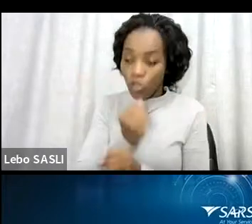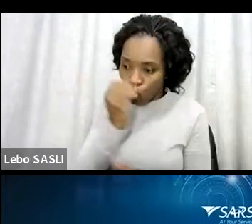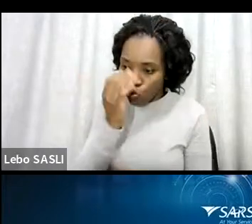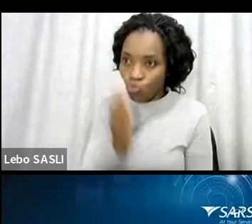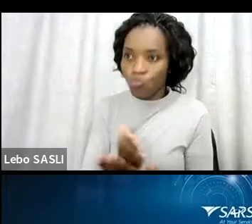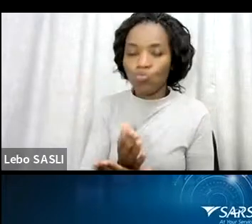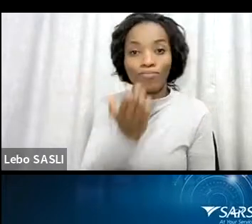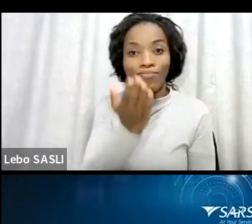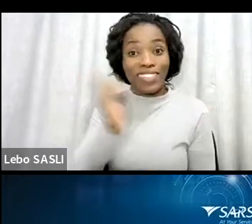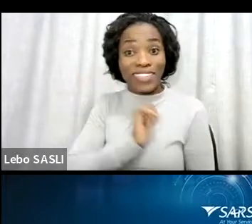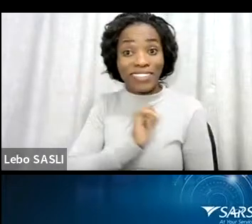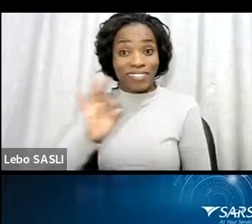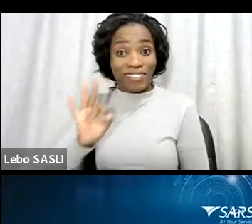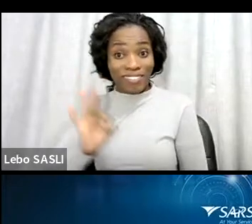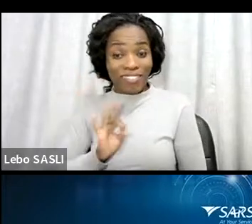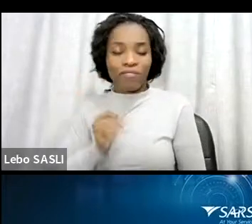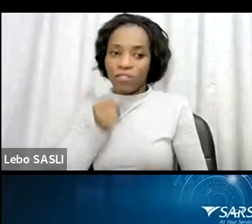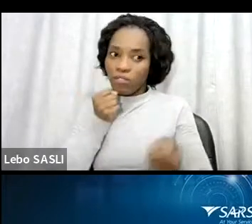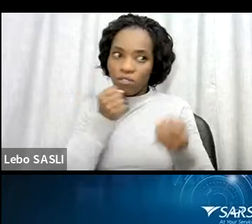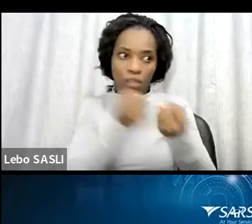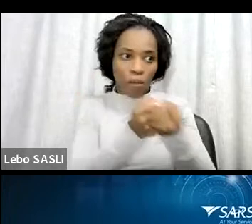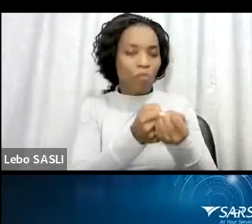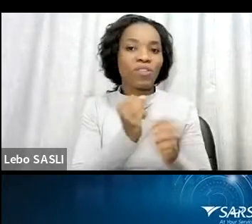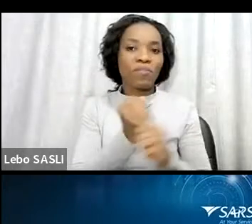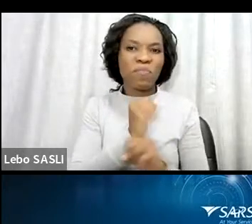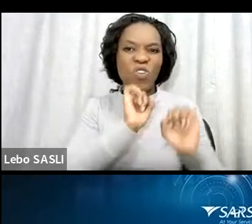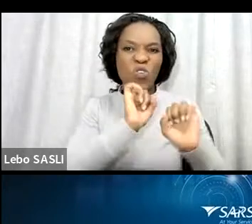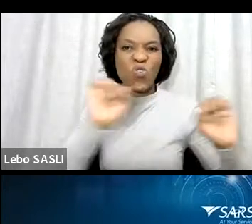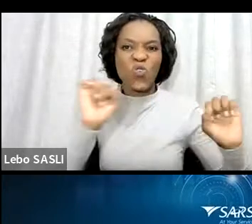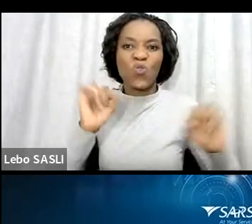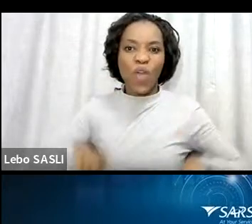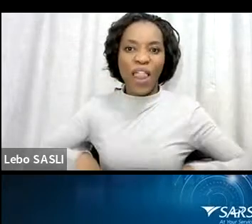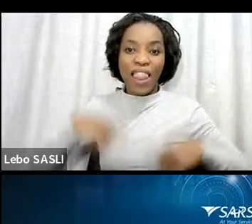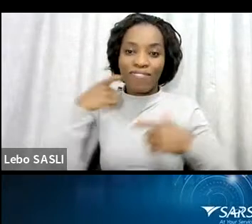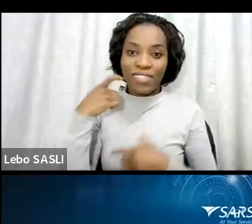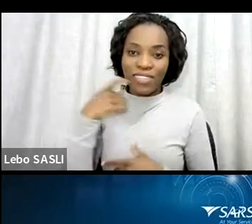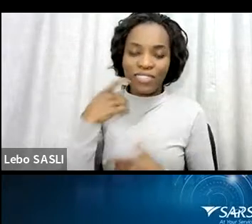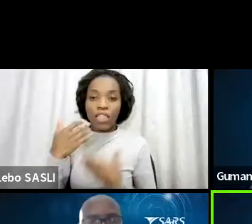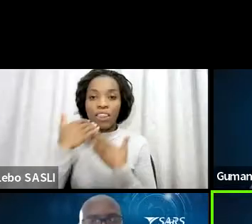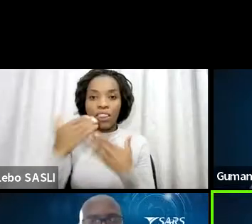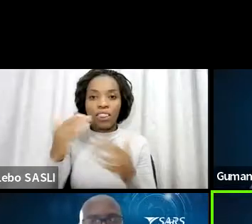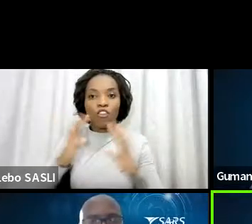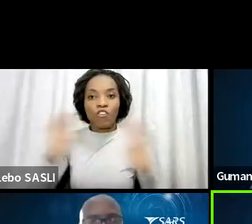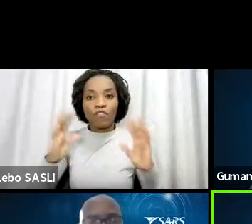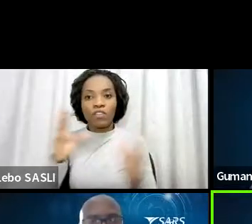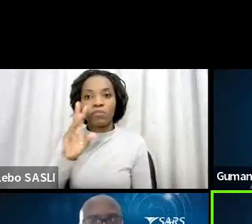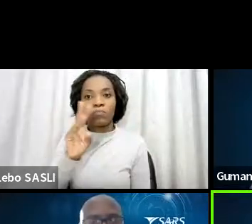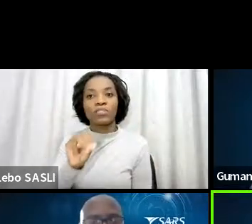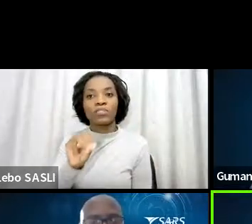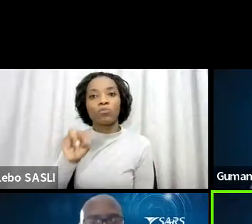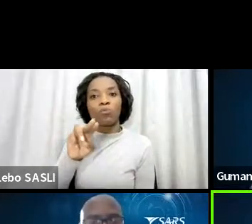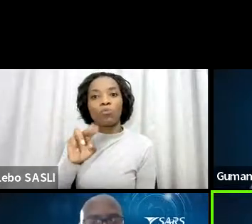life easy. Thank you very much, Mr. Mugeri, and also Katlego. Back to you.